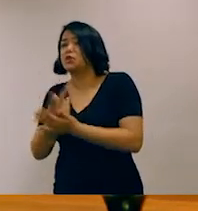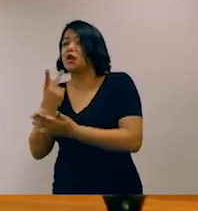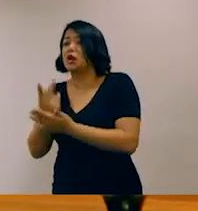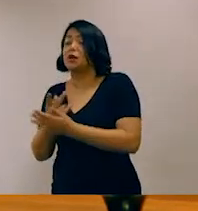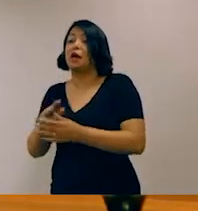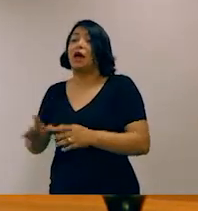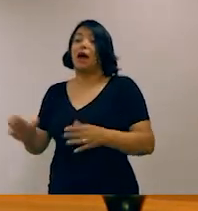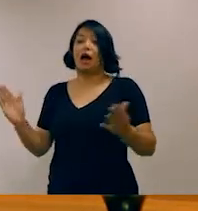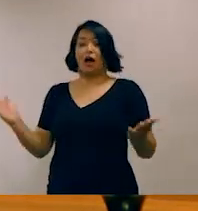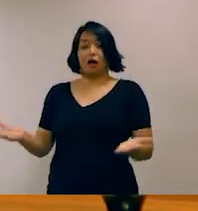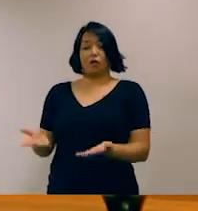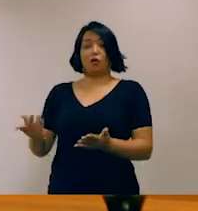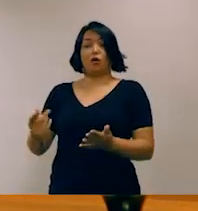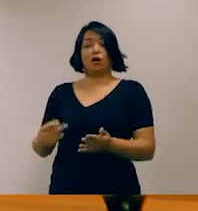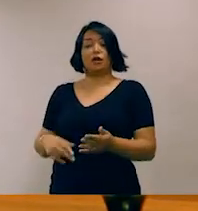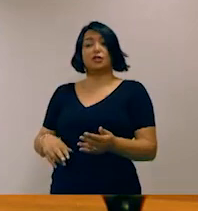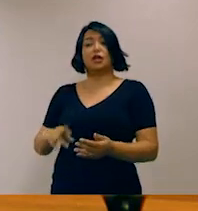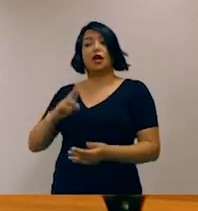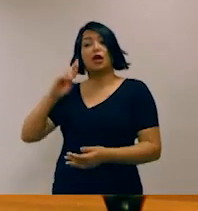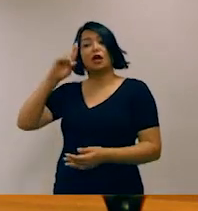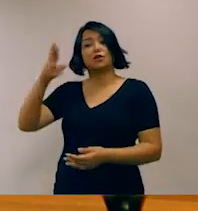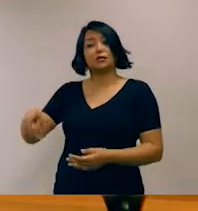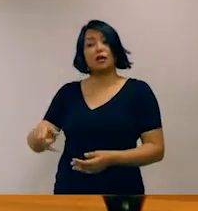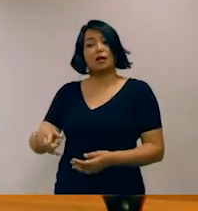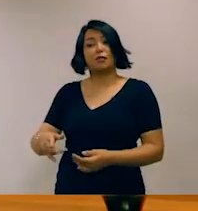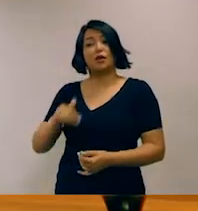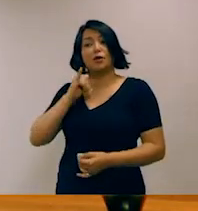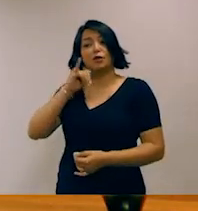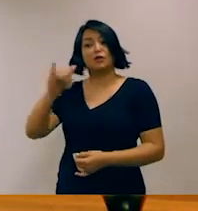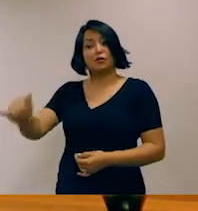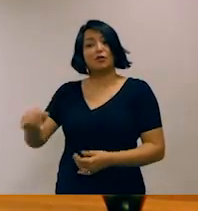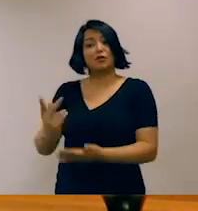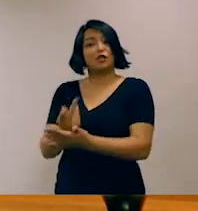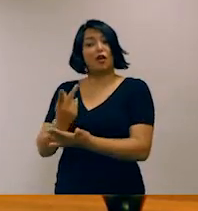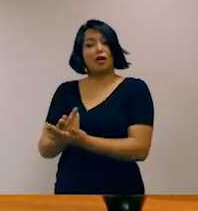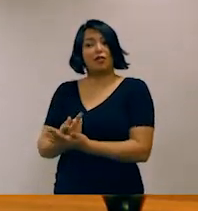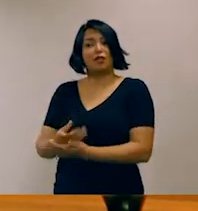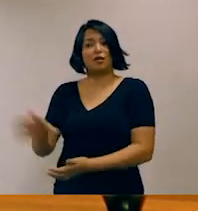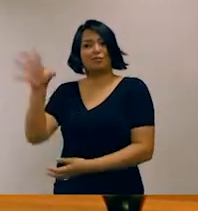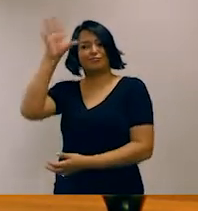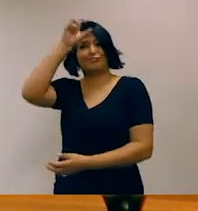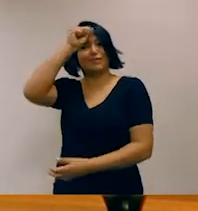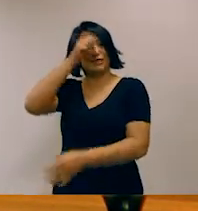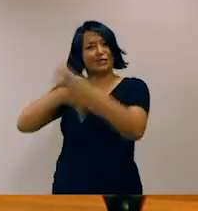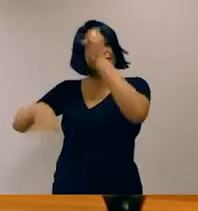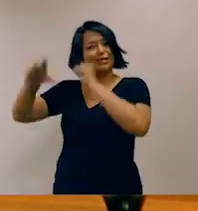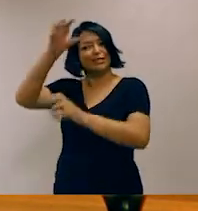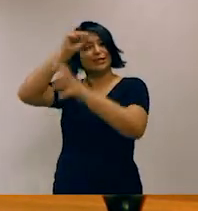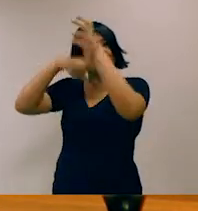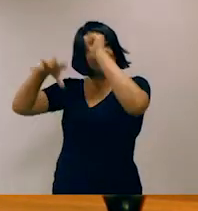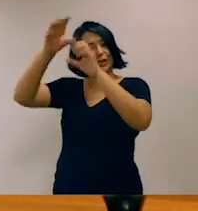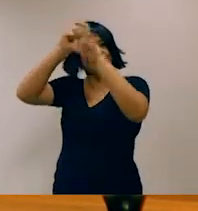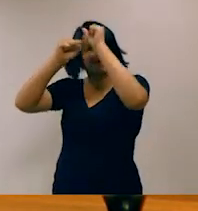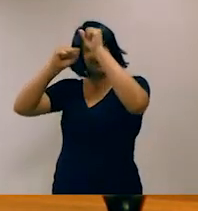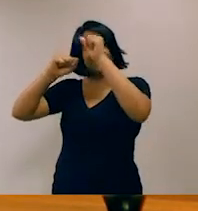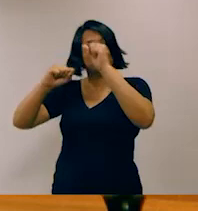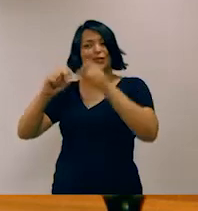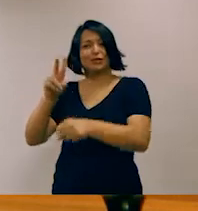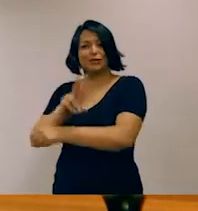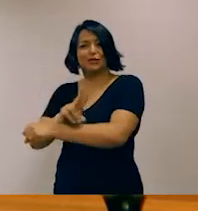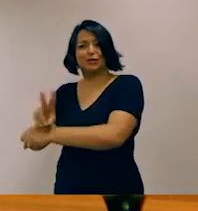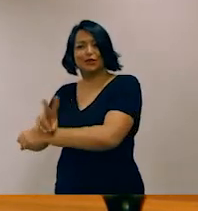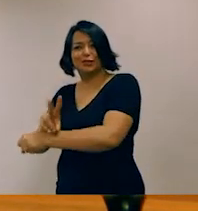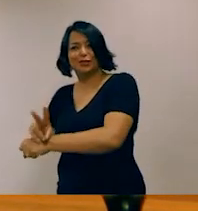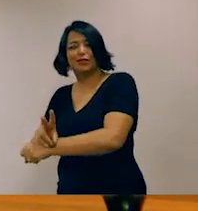of certain errors, and they receive the error notification. So it is a learning, and there is an improvement. So it